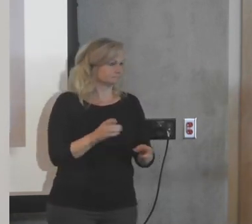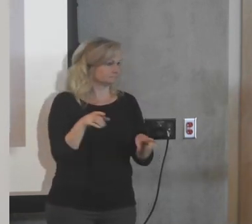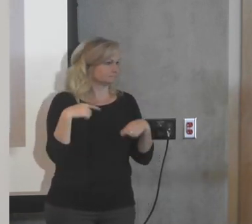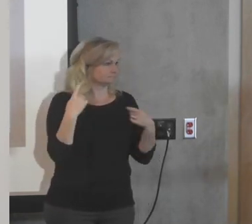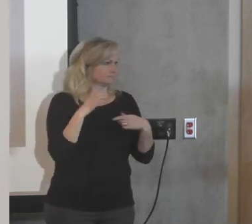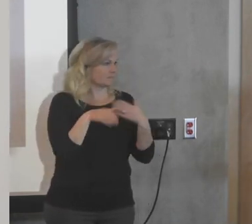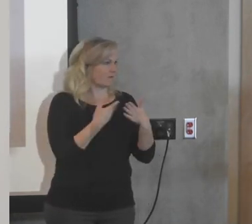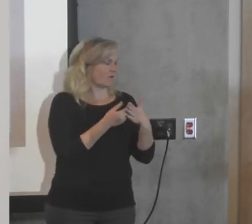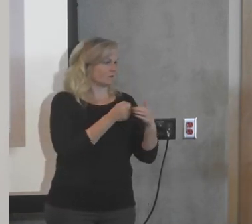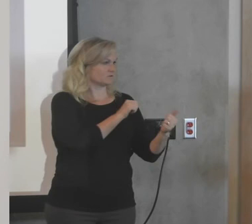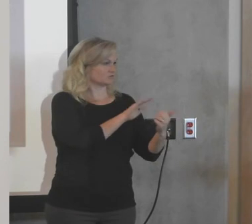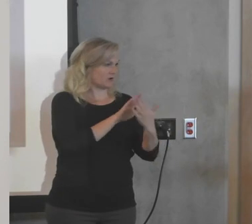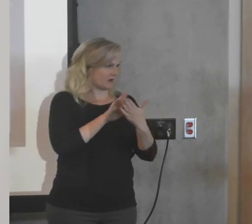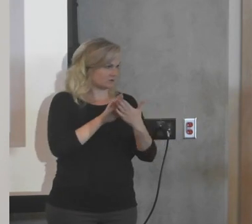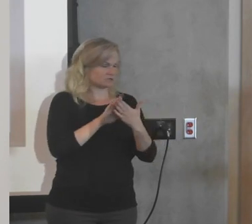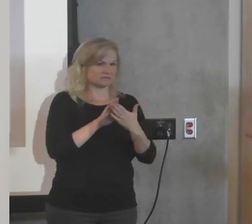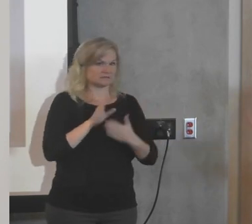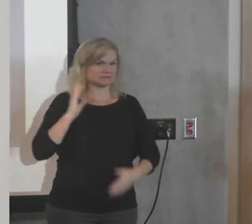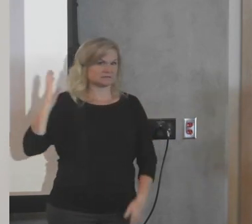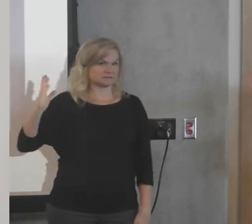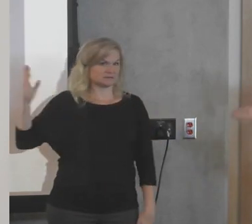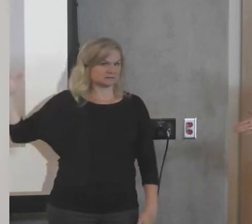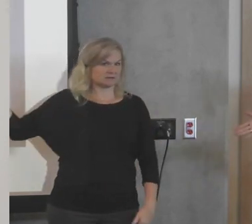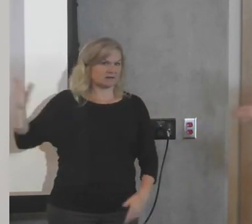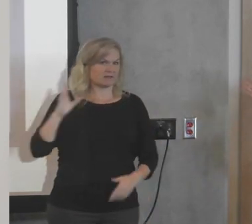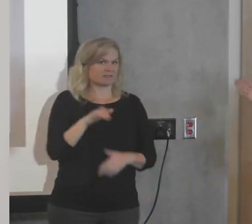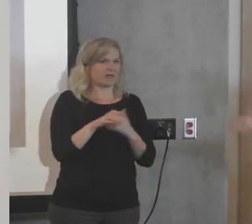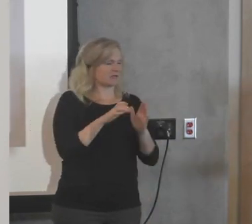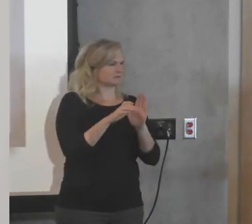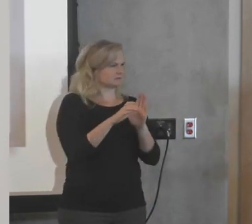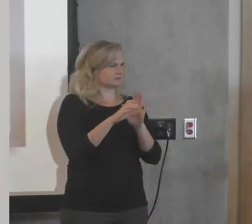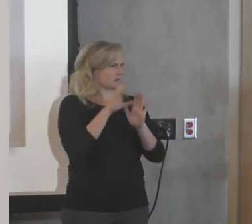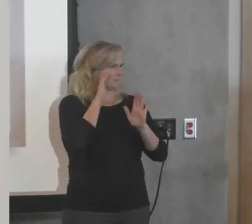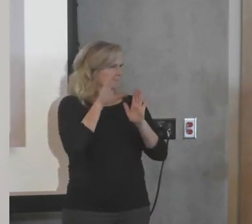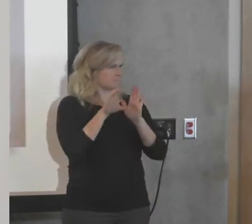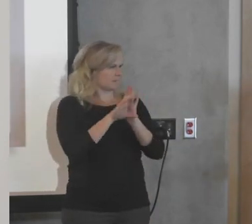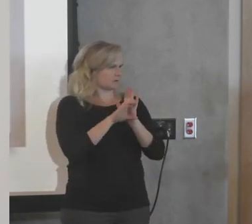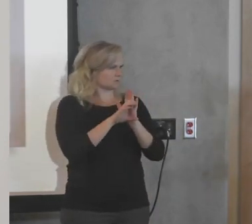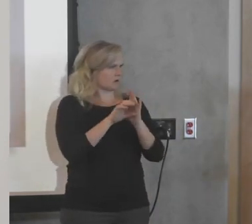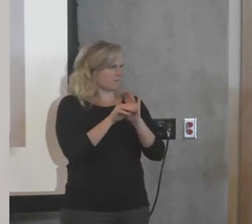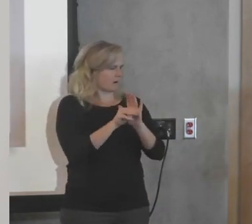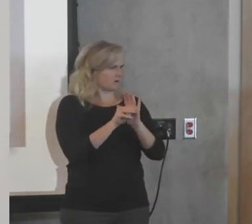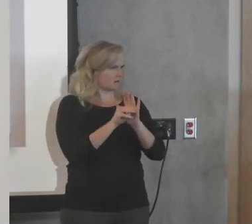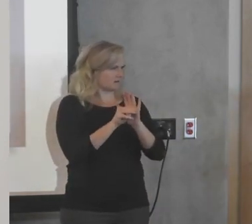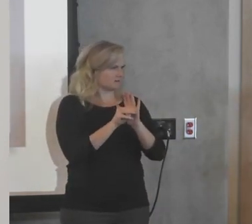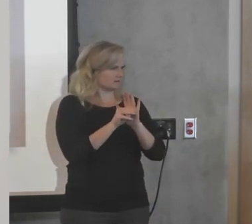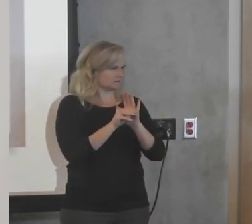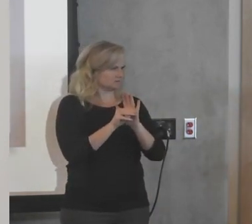word induction model, tier 2 vocabulary words, would fall under that expanding vocabulary.